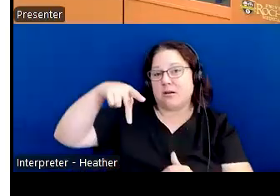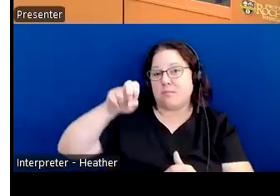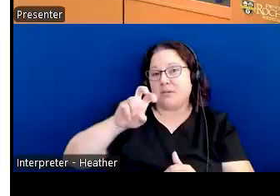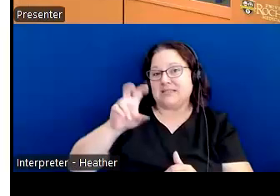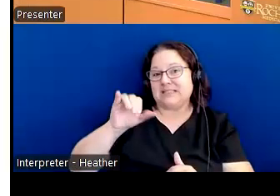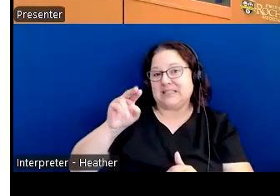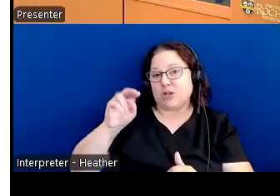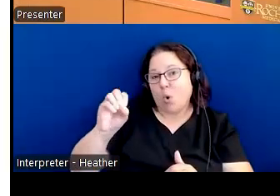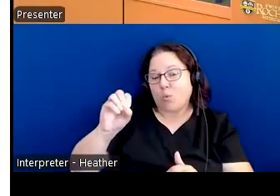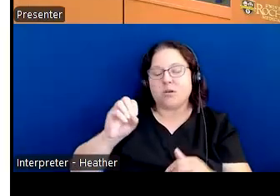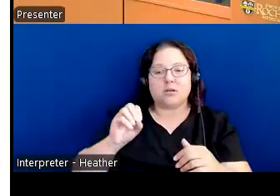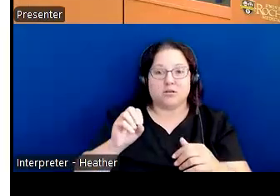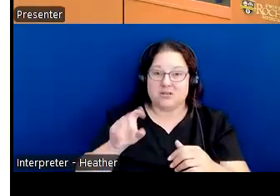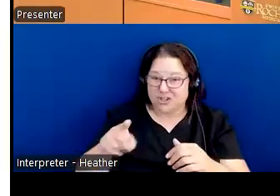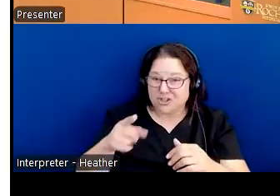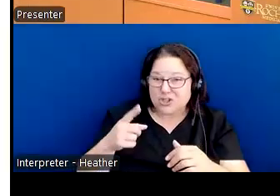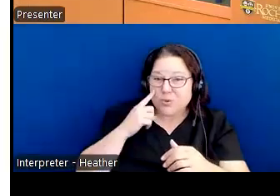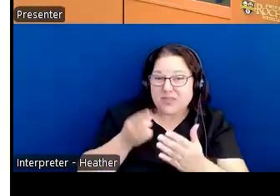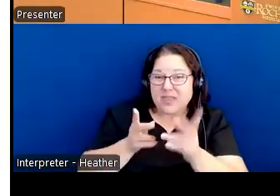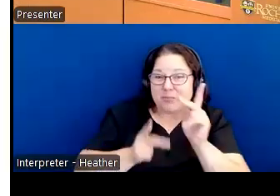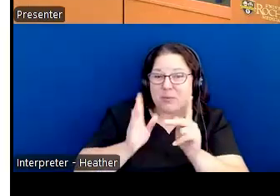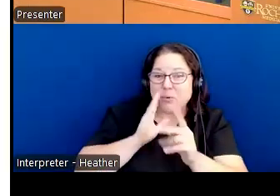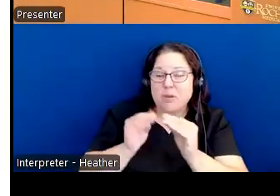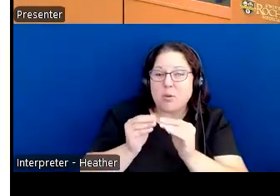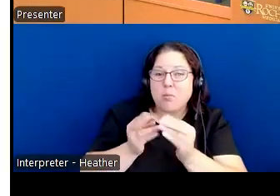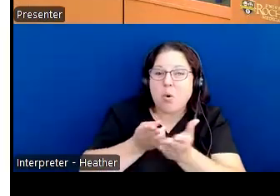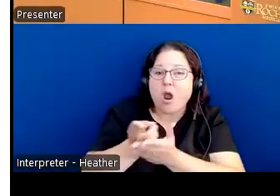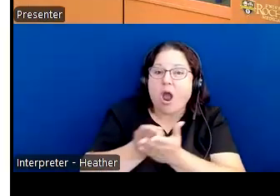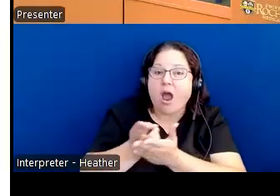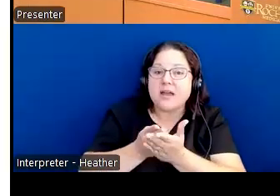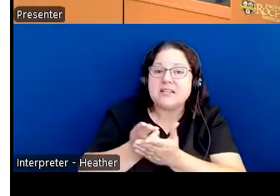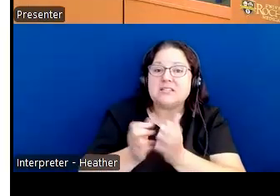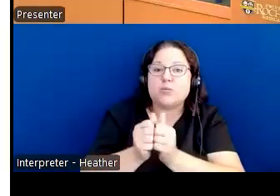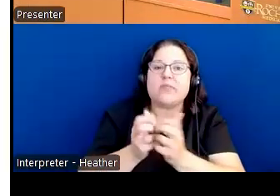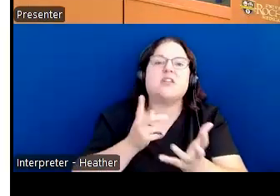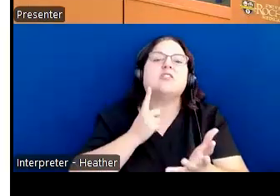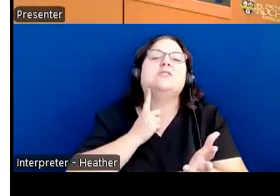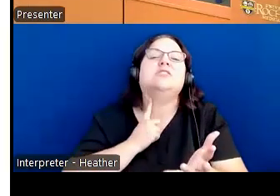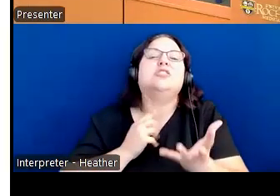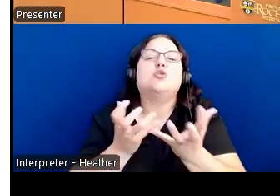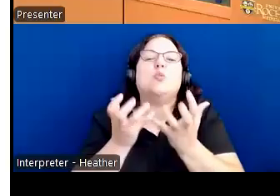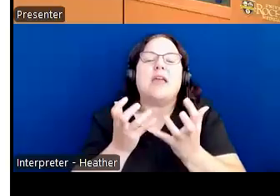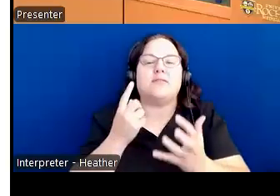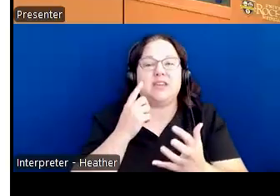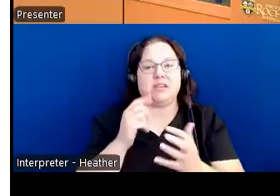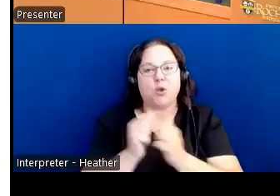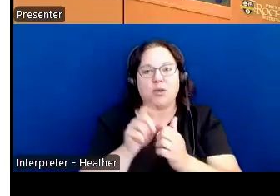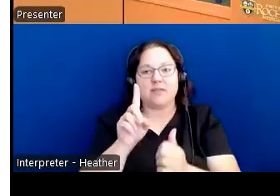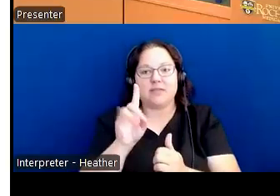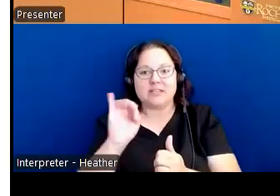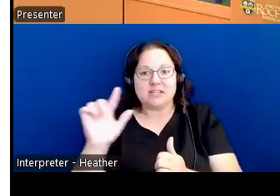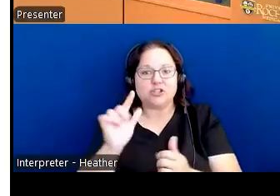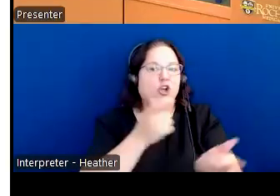more honest and forthcoming about their cravings with the digital platform versus a human therapist, particularly for folks who are more accustomed to that